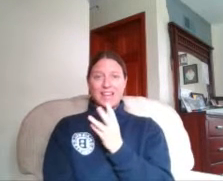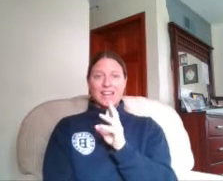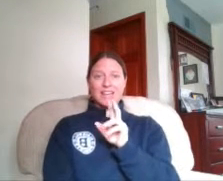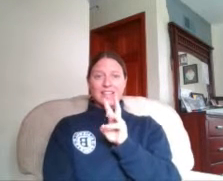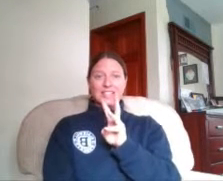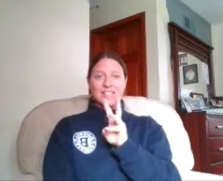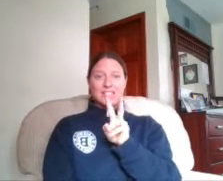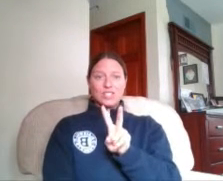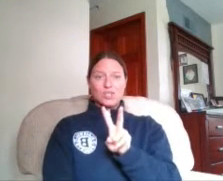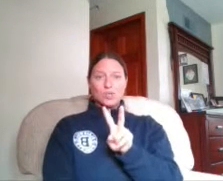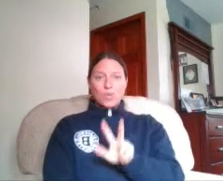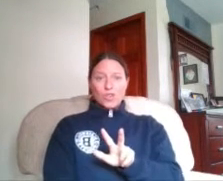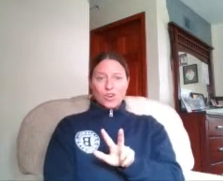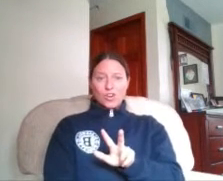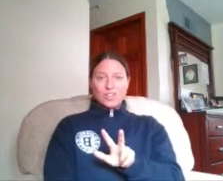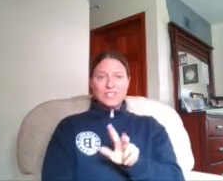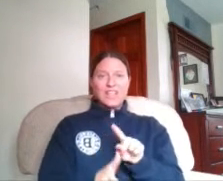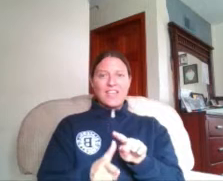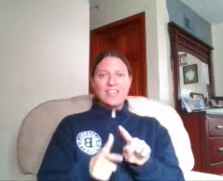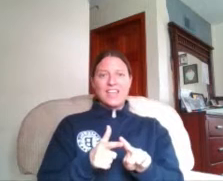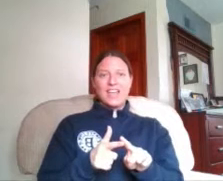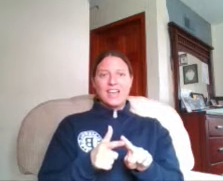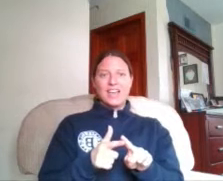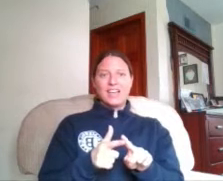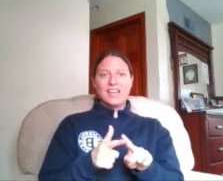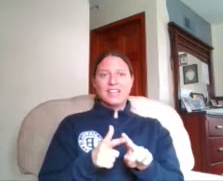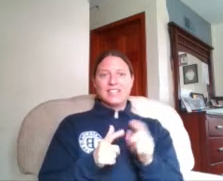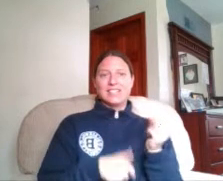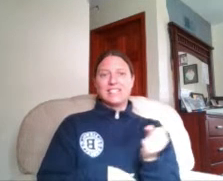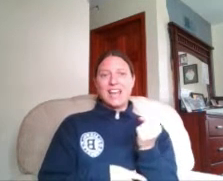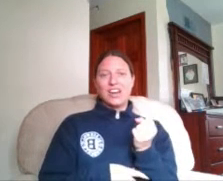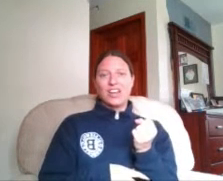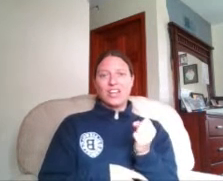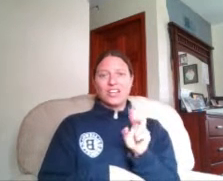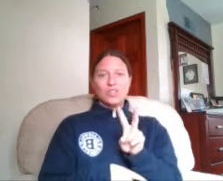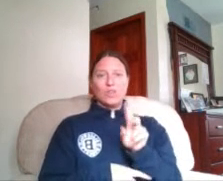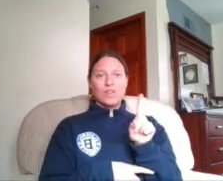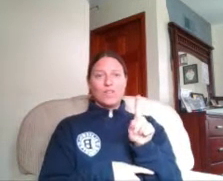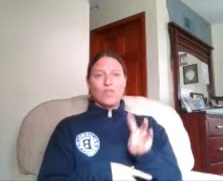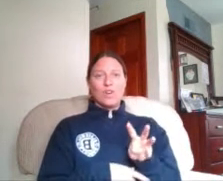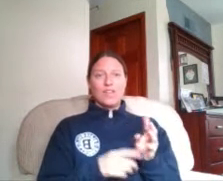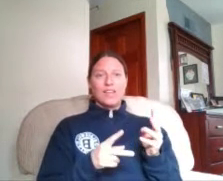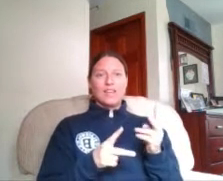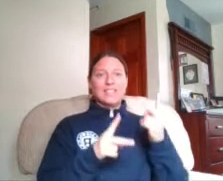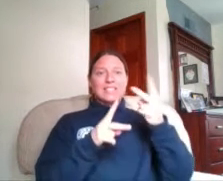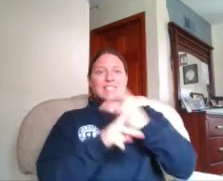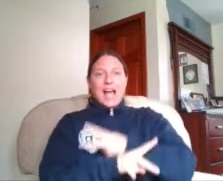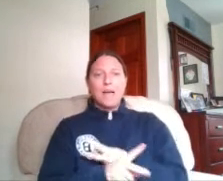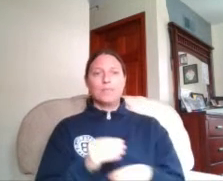1/4 times more than Wednesday's run.